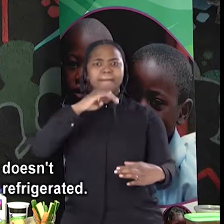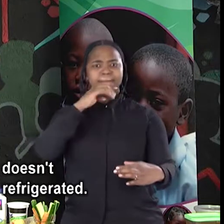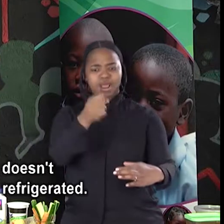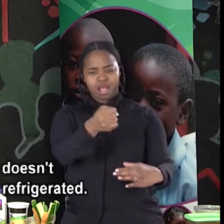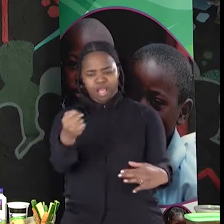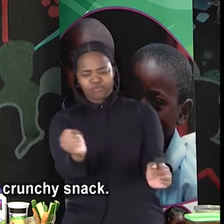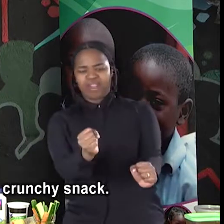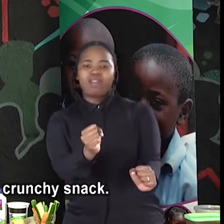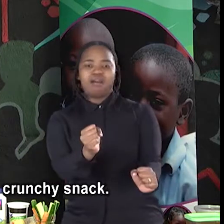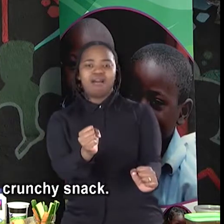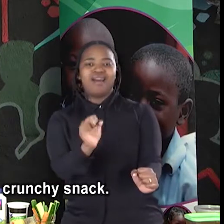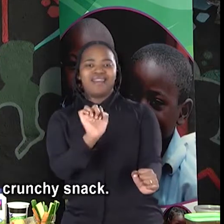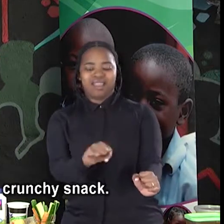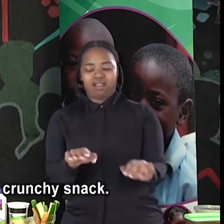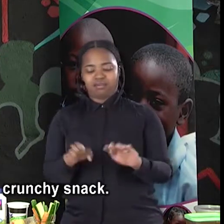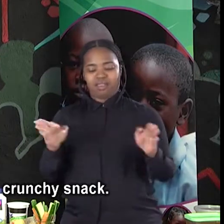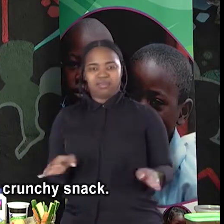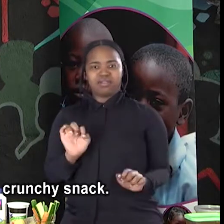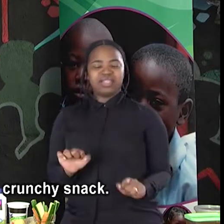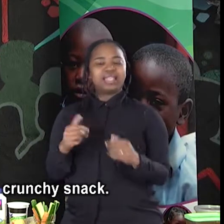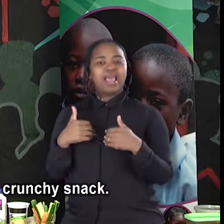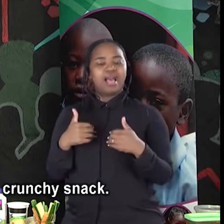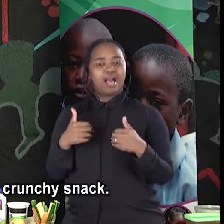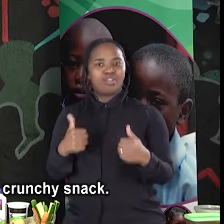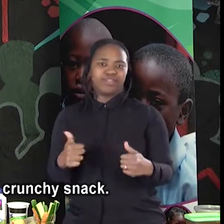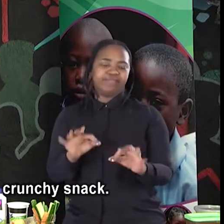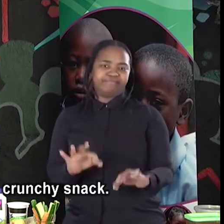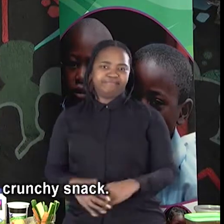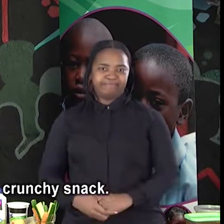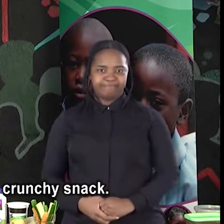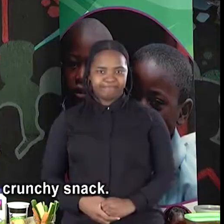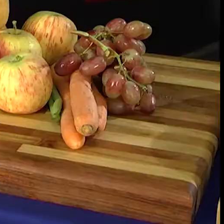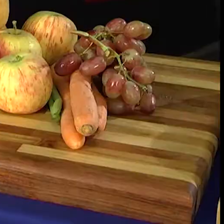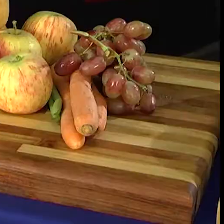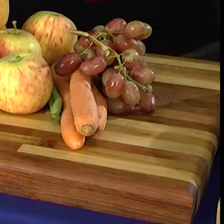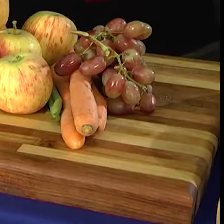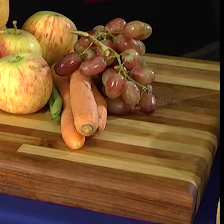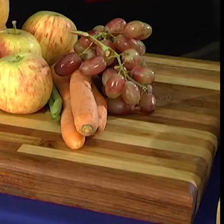refrigerate it And it's a healthy, crunchy snack